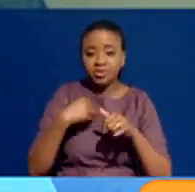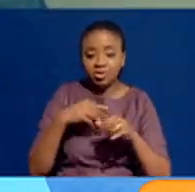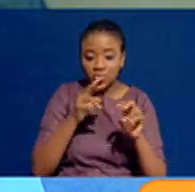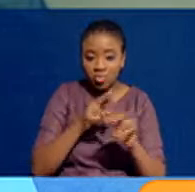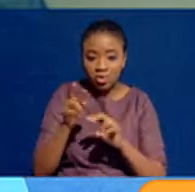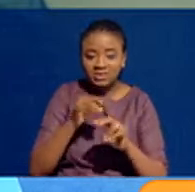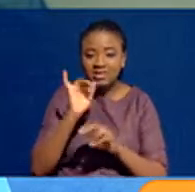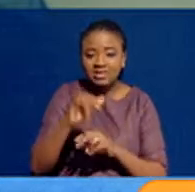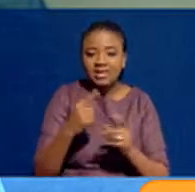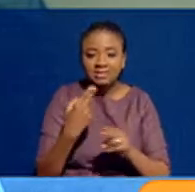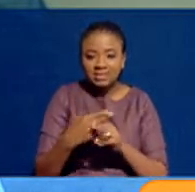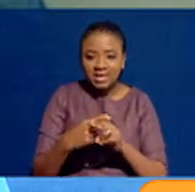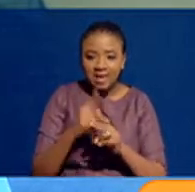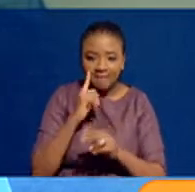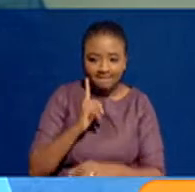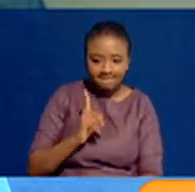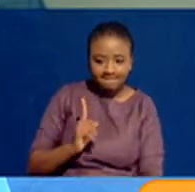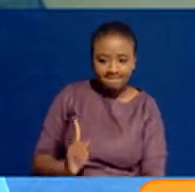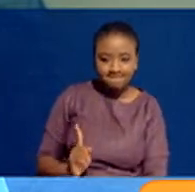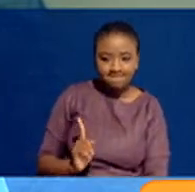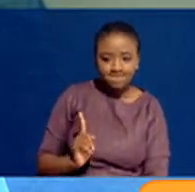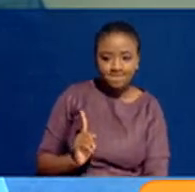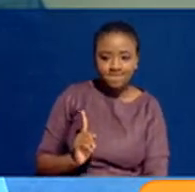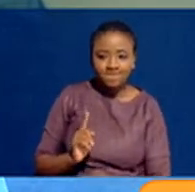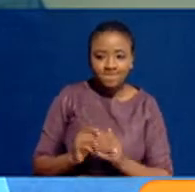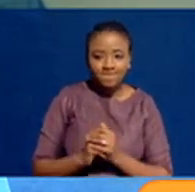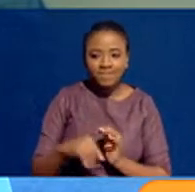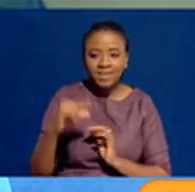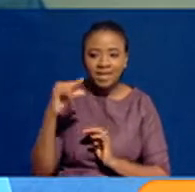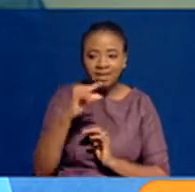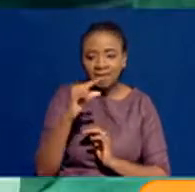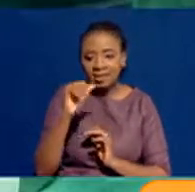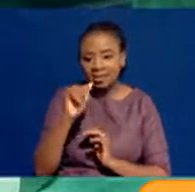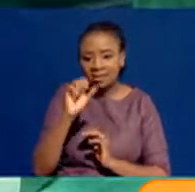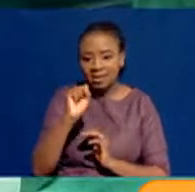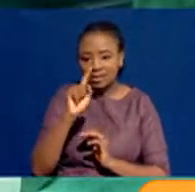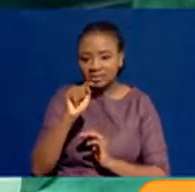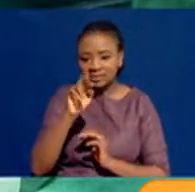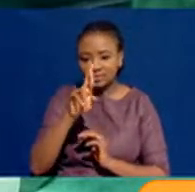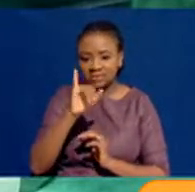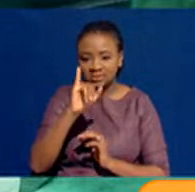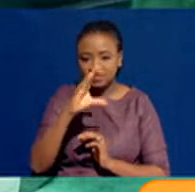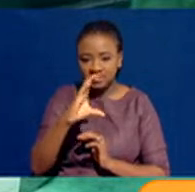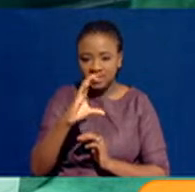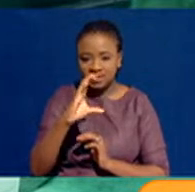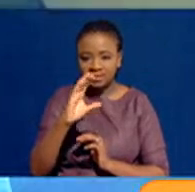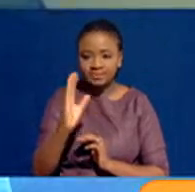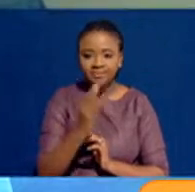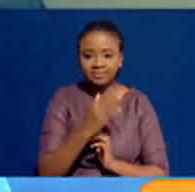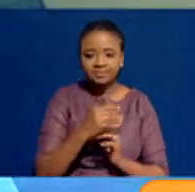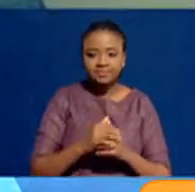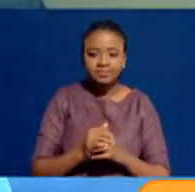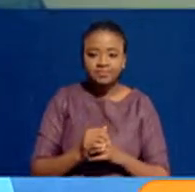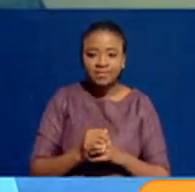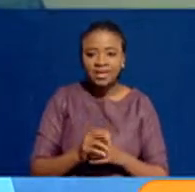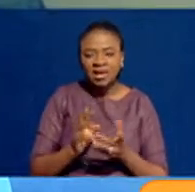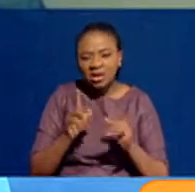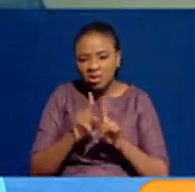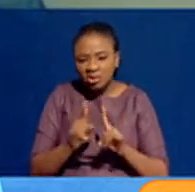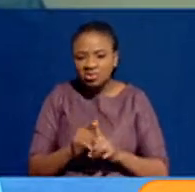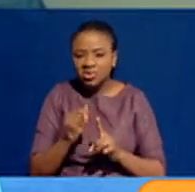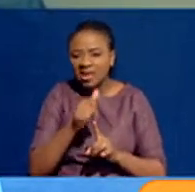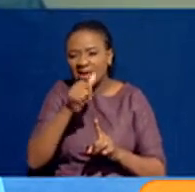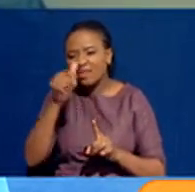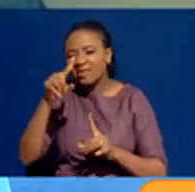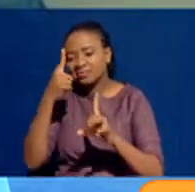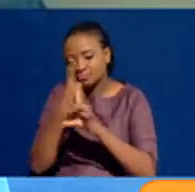gastric sleeve, is the most commonly done surgery around the world and is the most recommended. However, there are others like bypass and many others that